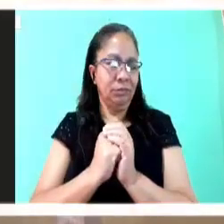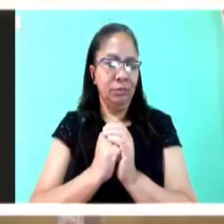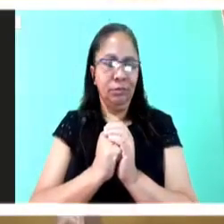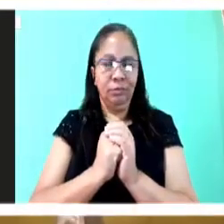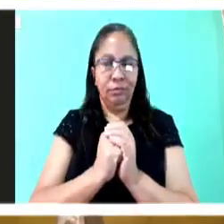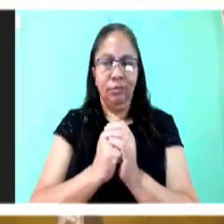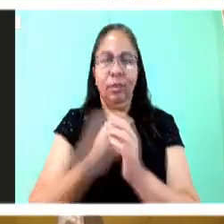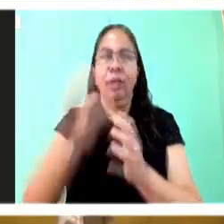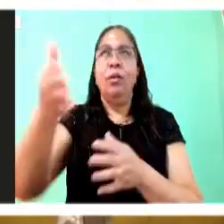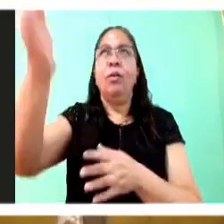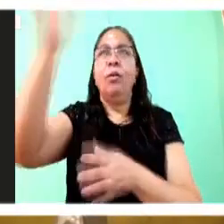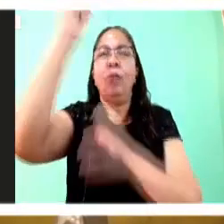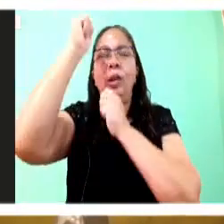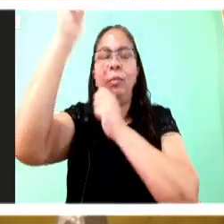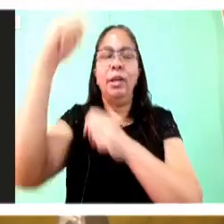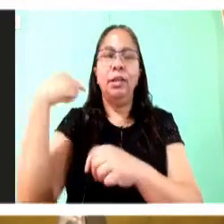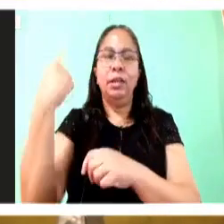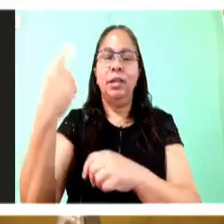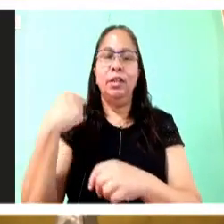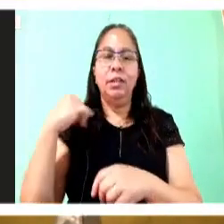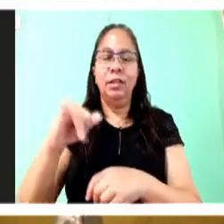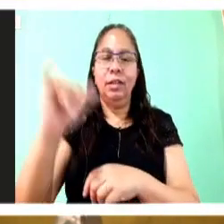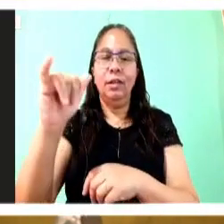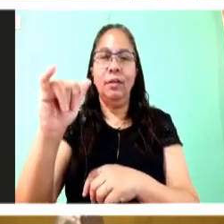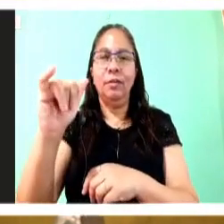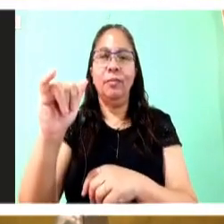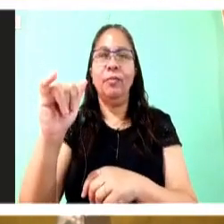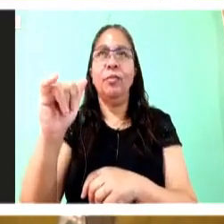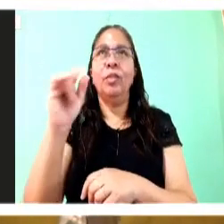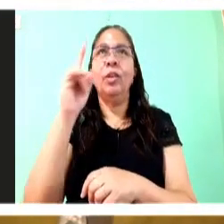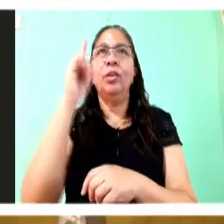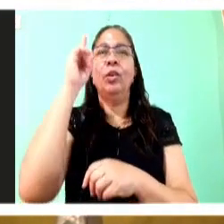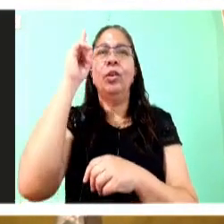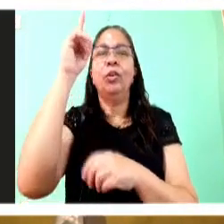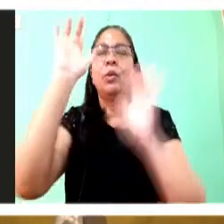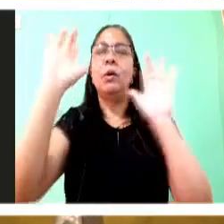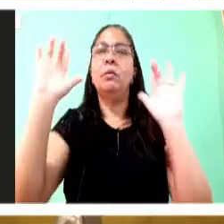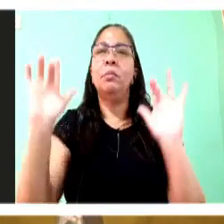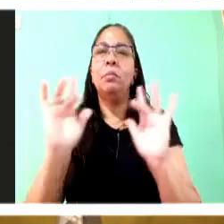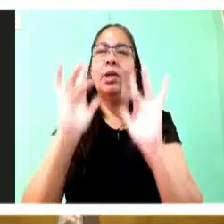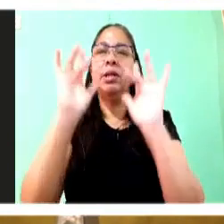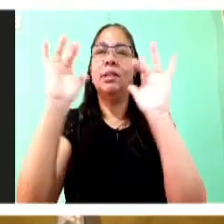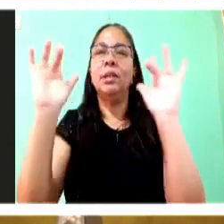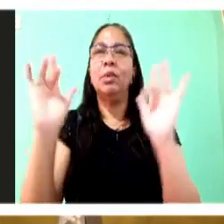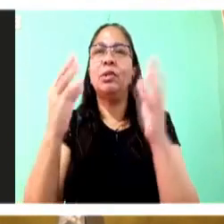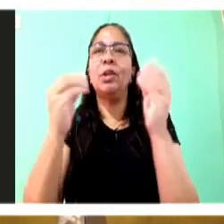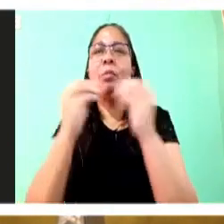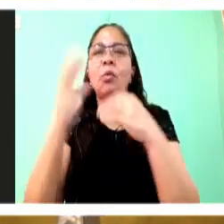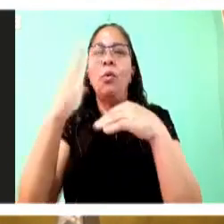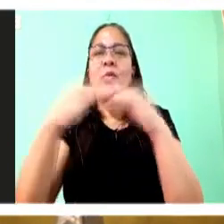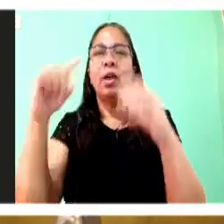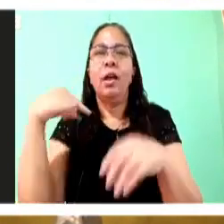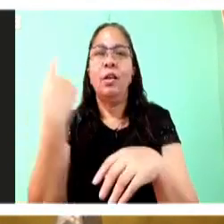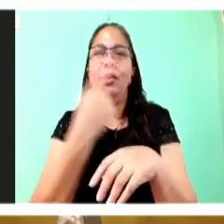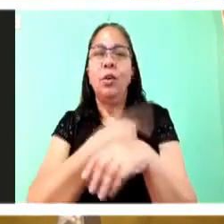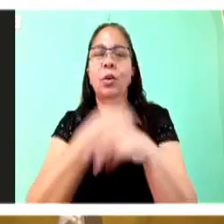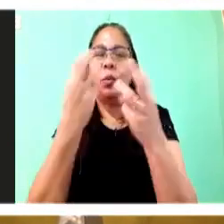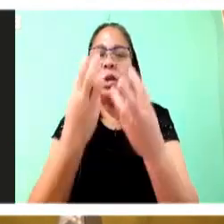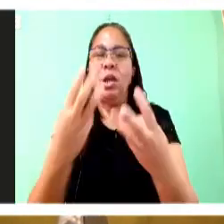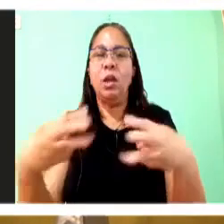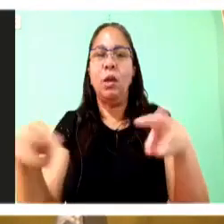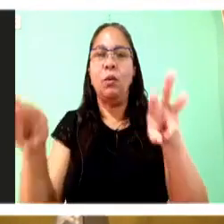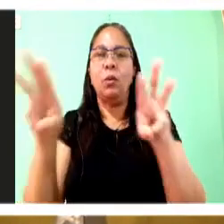Almighty ever-living God, who in the abundance of your kindness surpass the merits and the desires